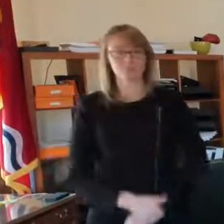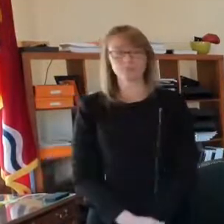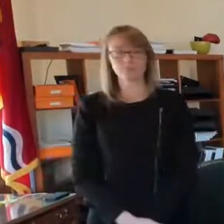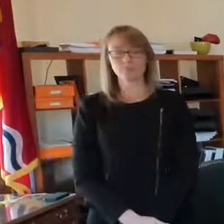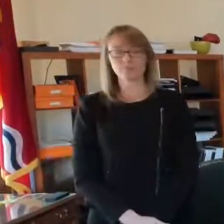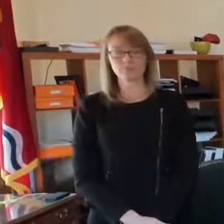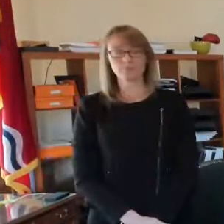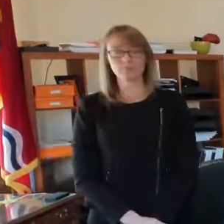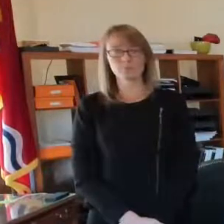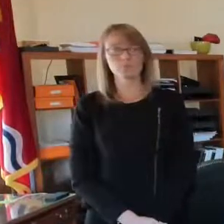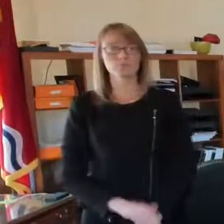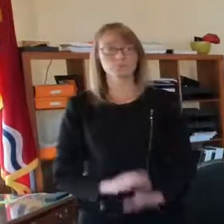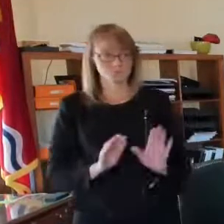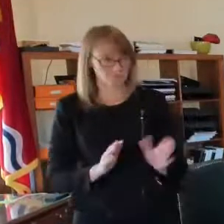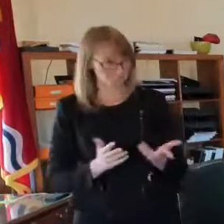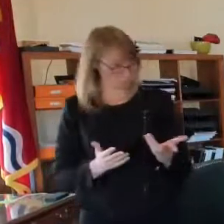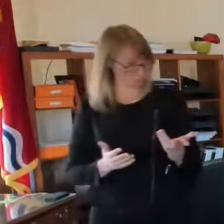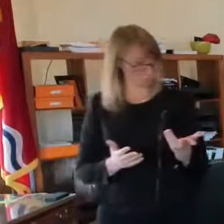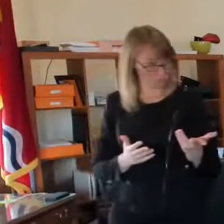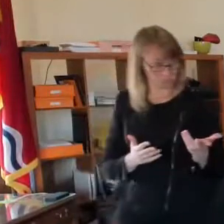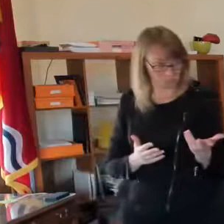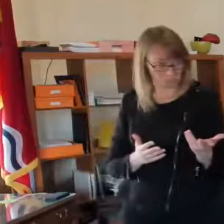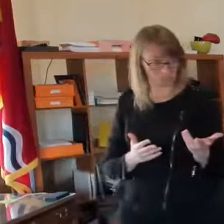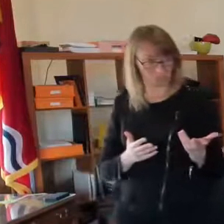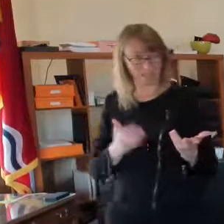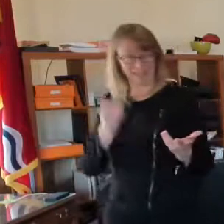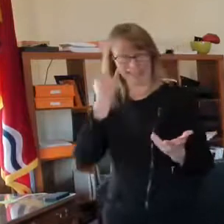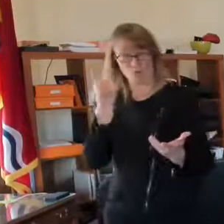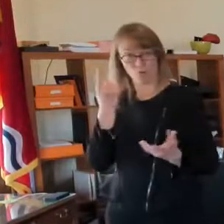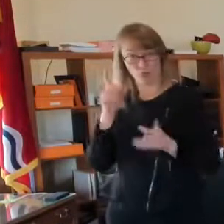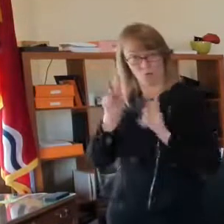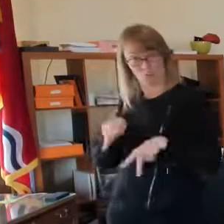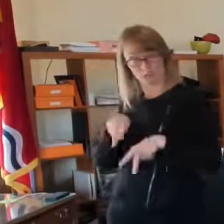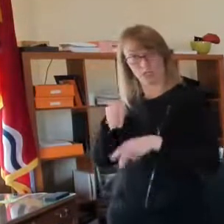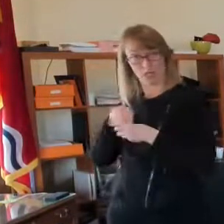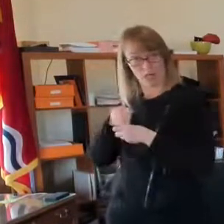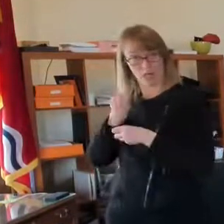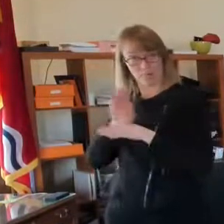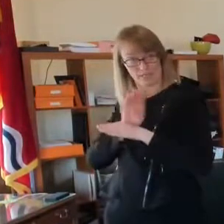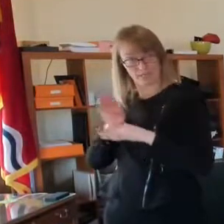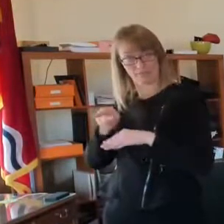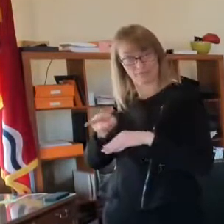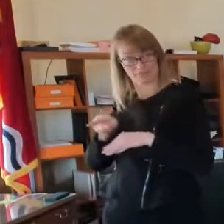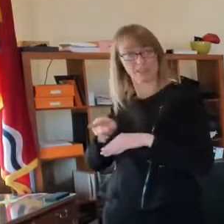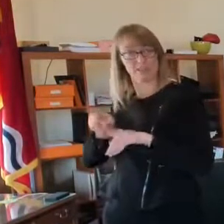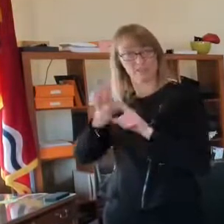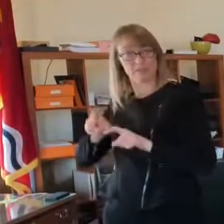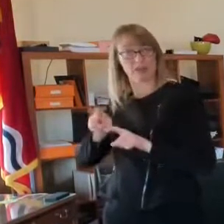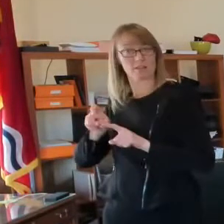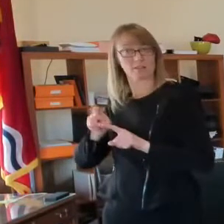So if someone is positive, is that business required to close? And do cleaning. And do cleaning.